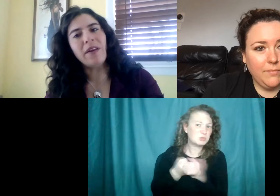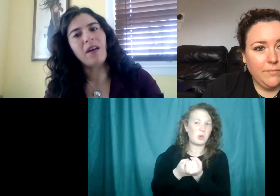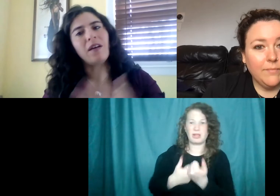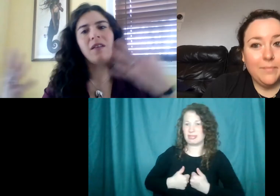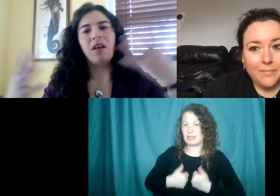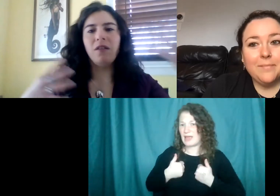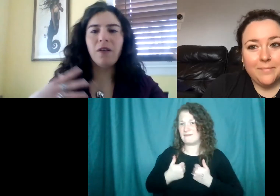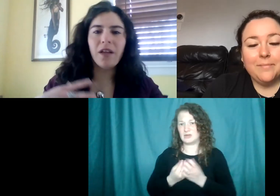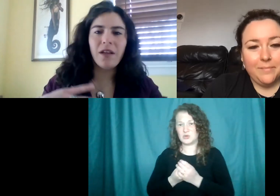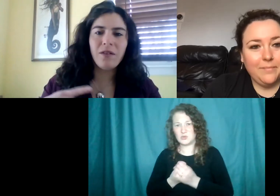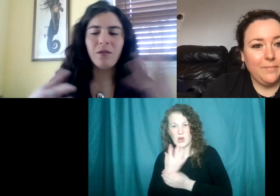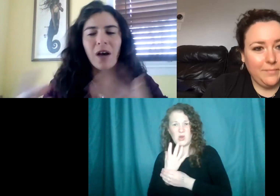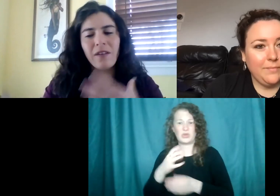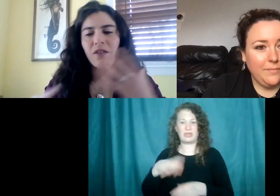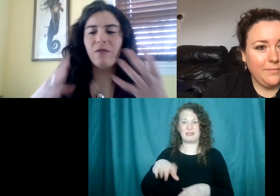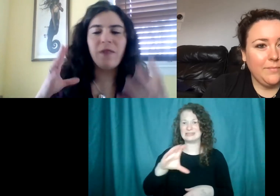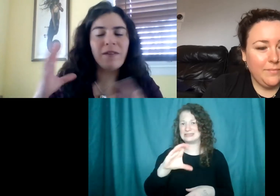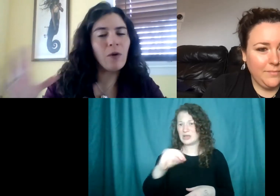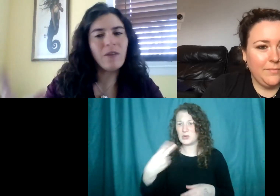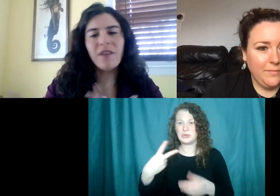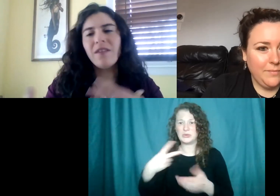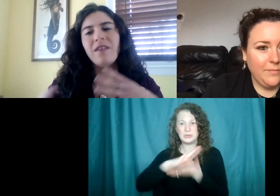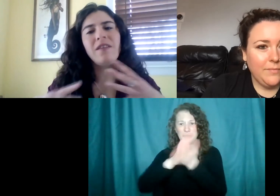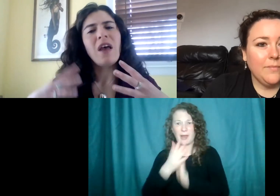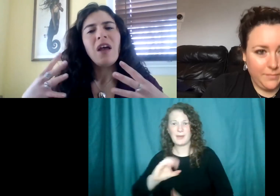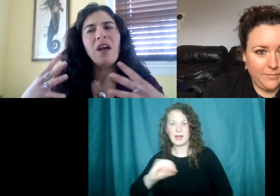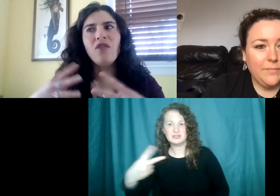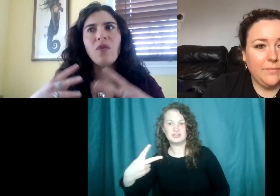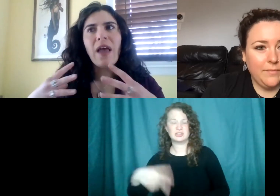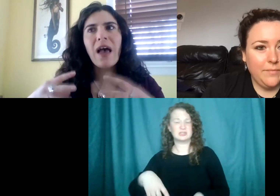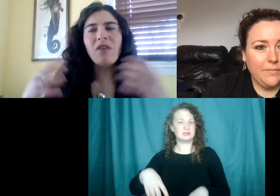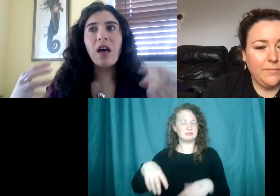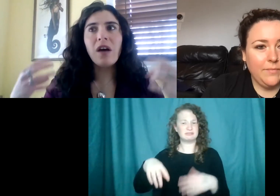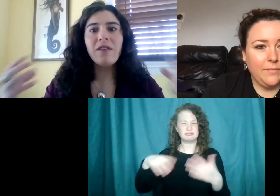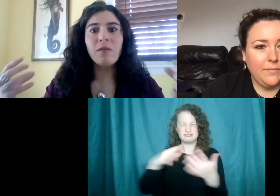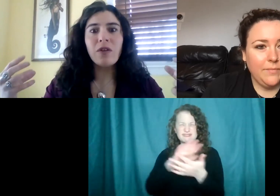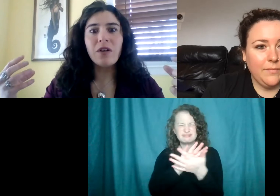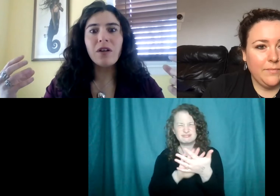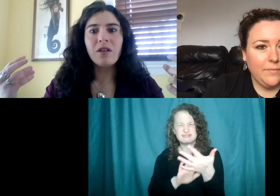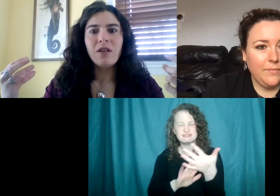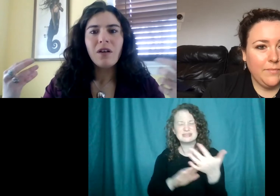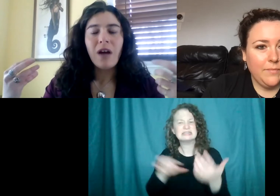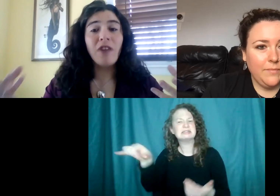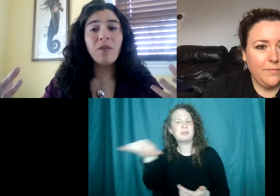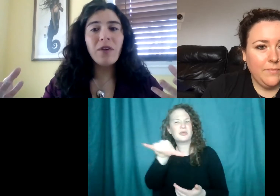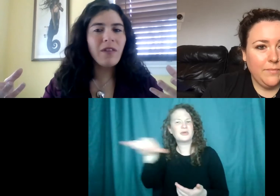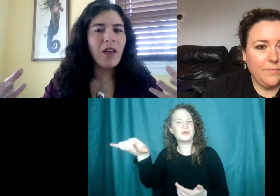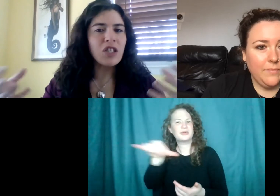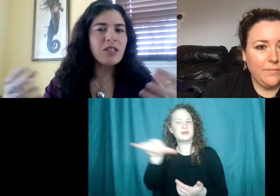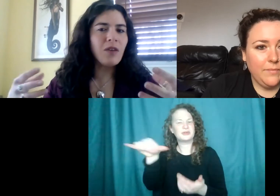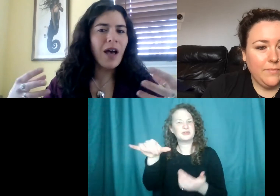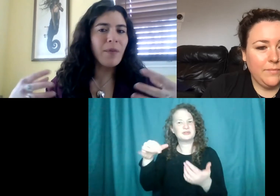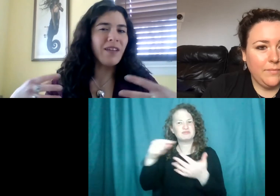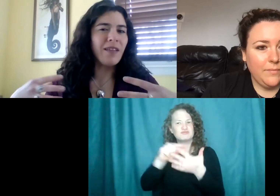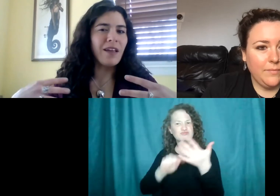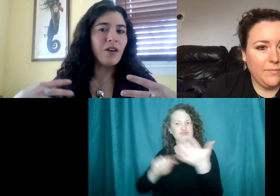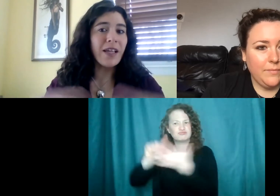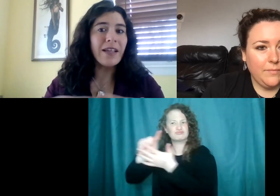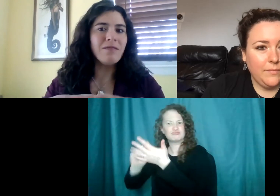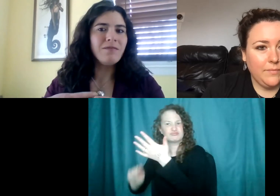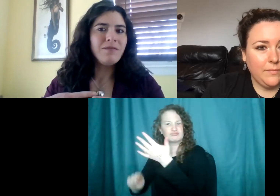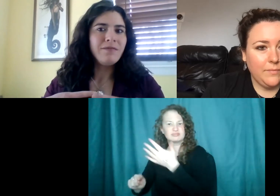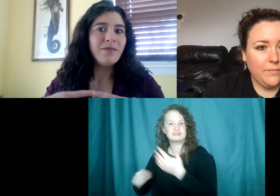carbon dioxide turning into oxygen, photosynthesis. So they have a lot of similar attributes, and it just so happens that